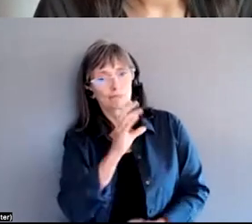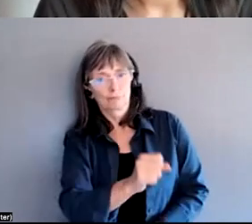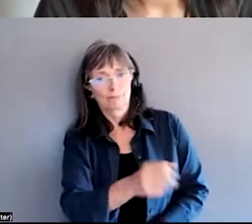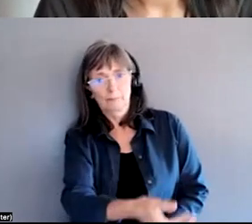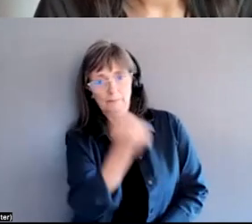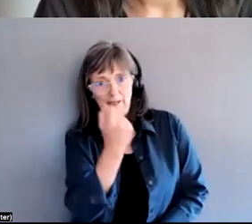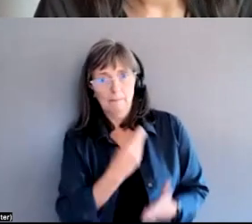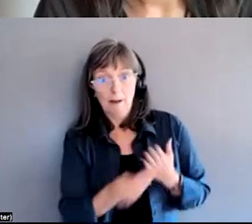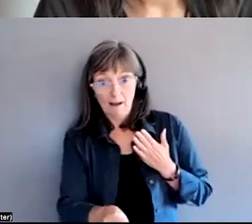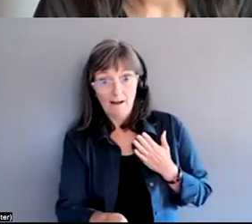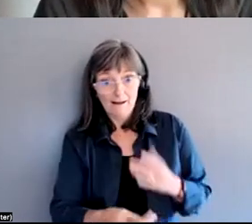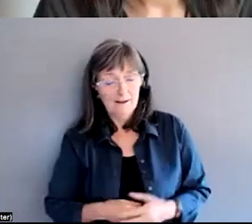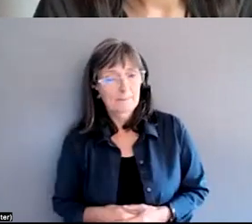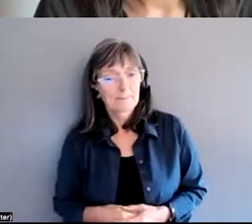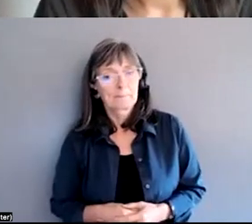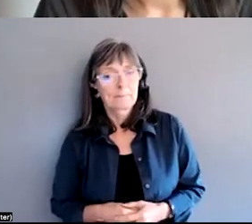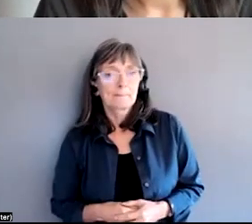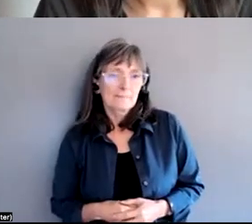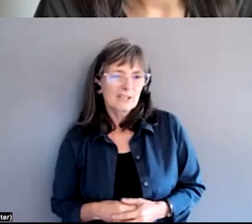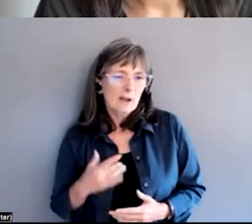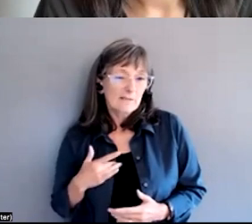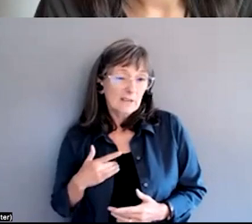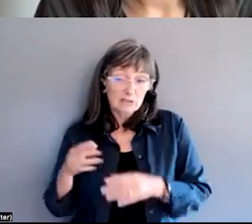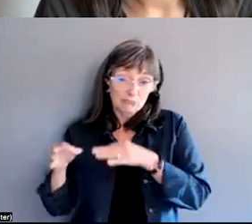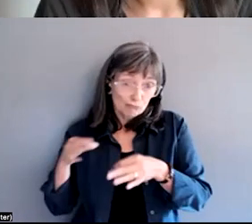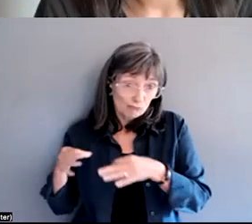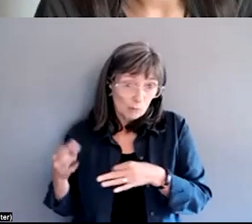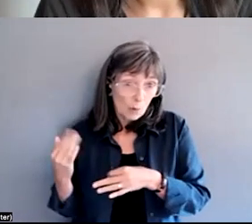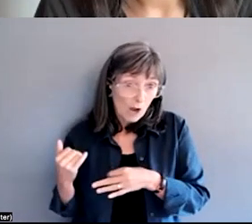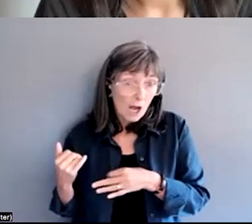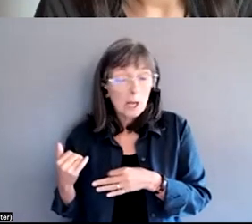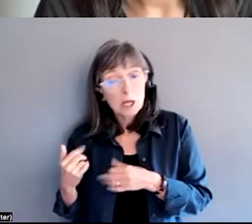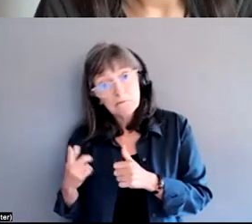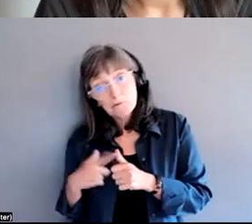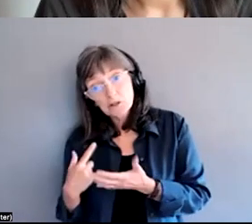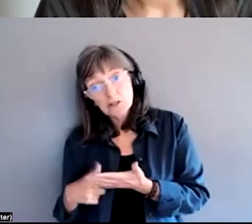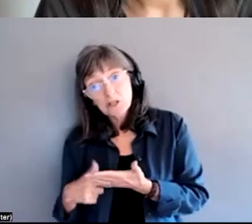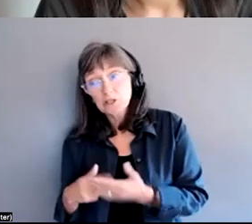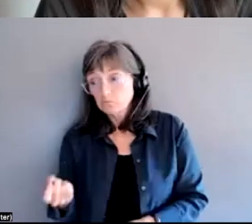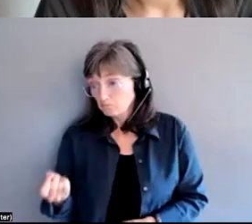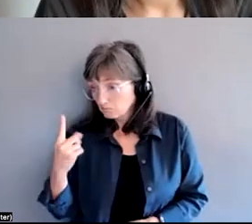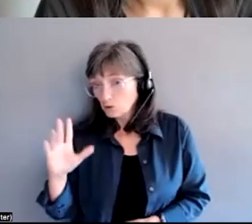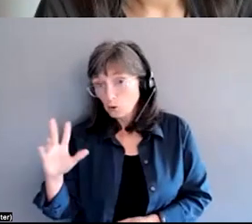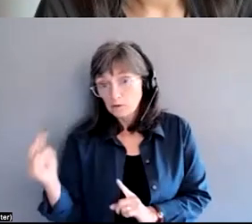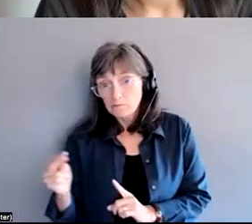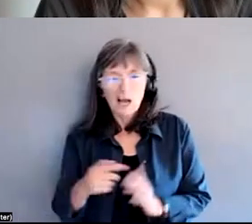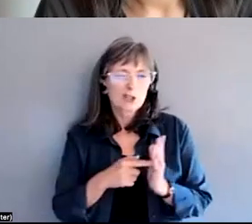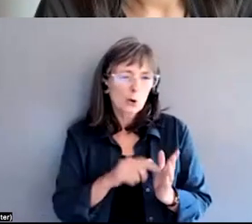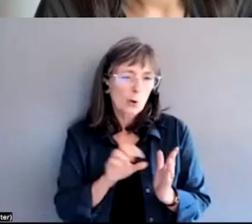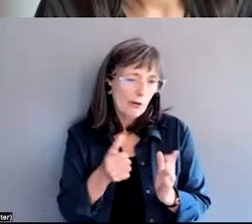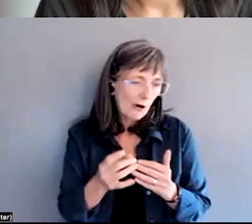to feel that kind of fades away once you've had that initial conversation. You could say, yep, I get it. I'm going to show you some other